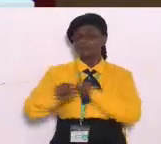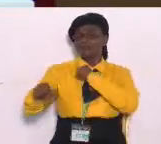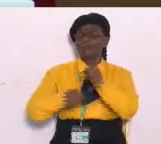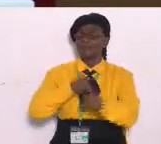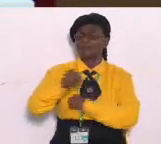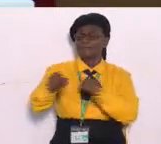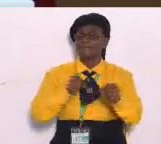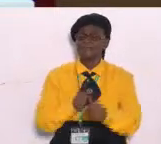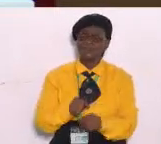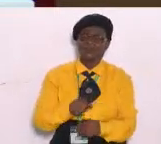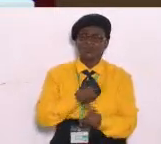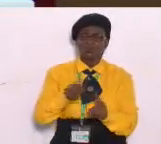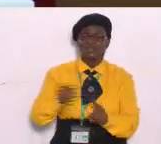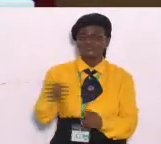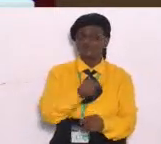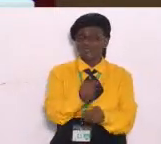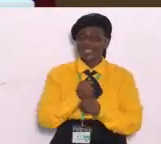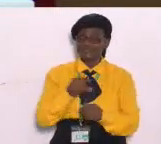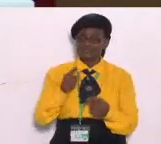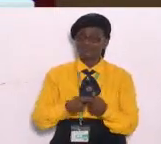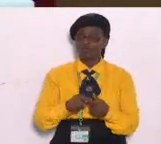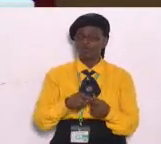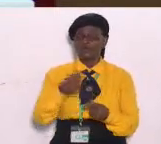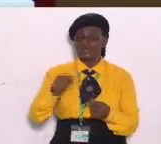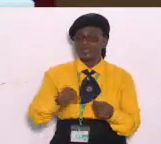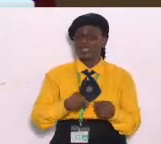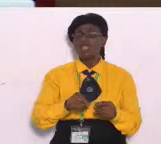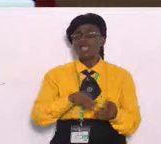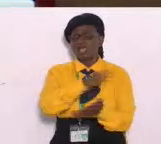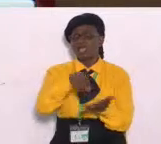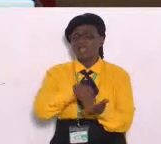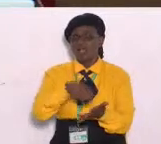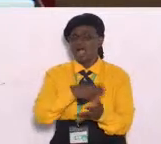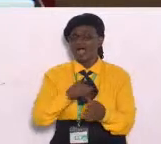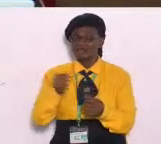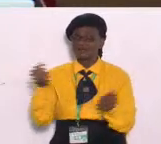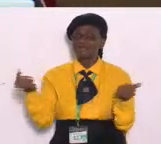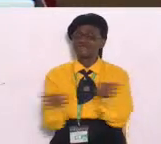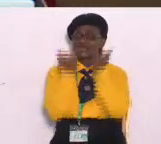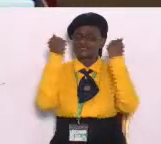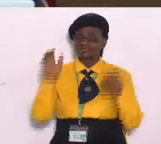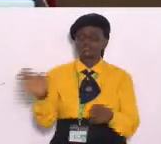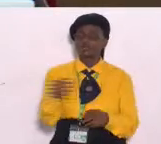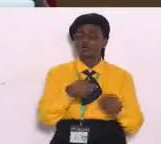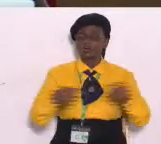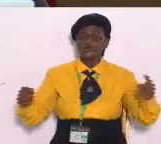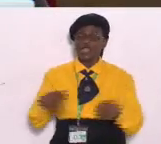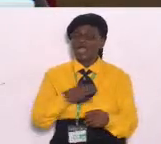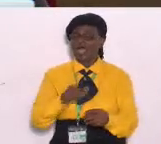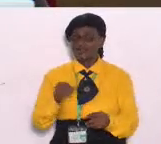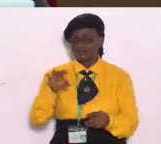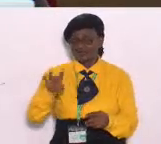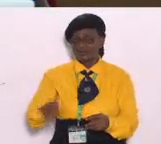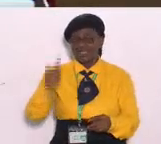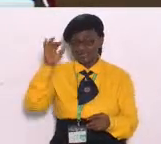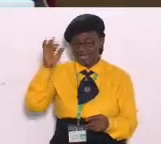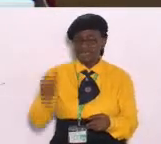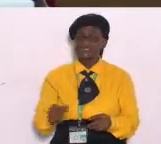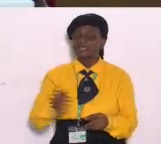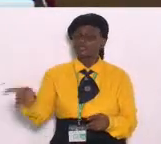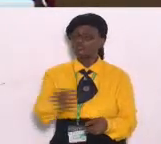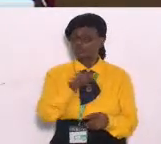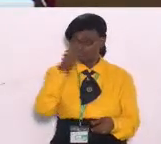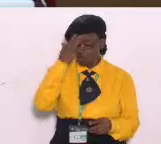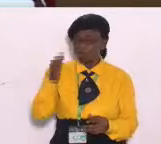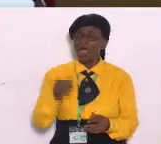When you get into the ring and you are fighting your opponent, and suddenly you discover, this man